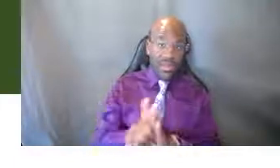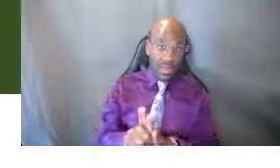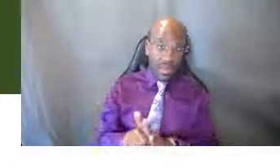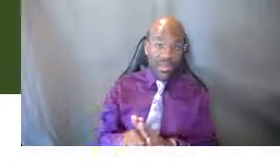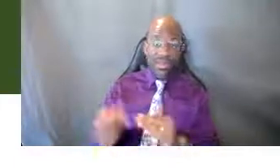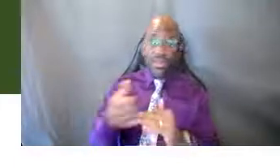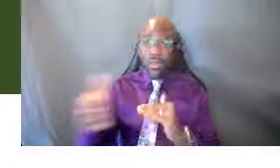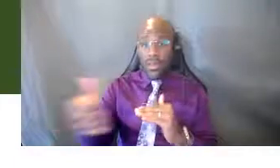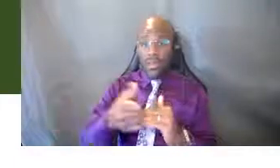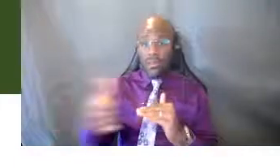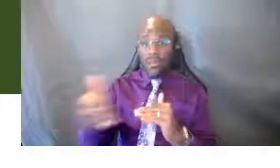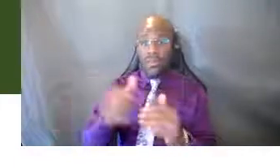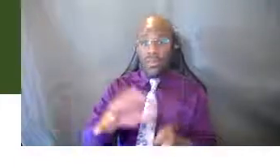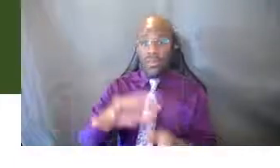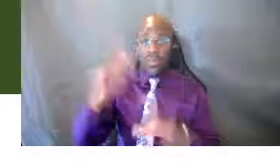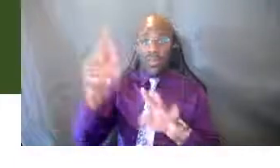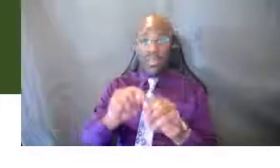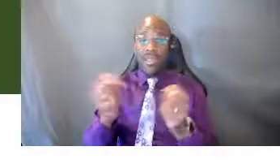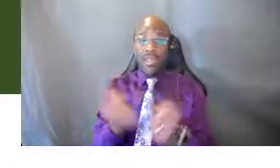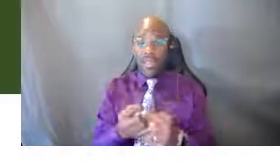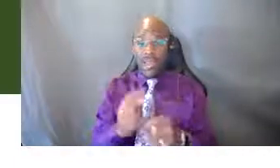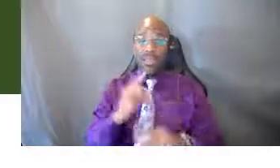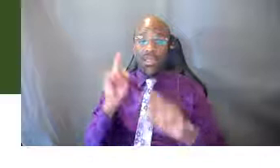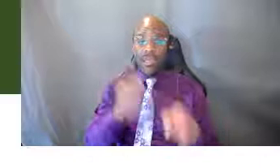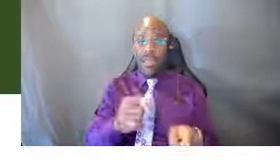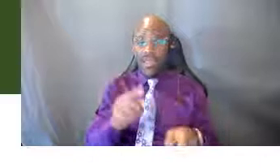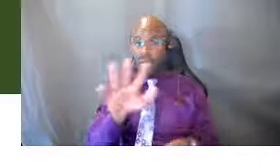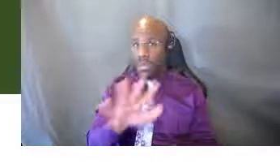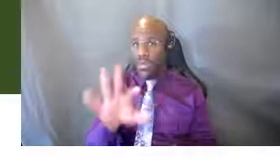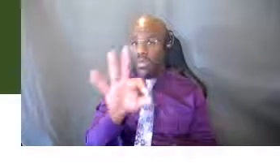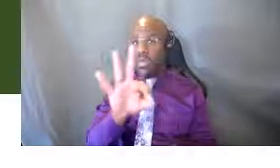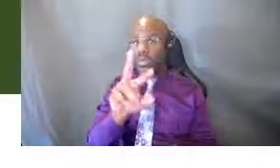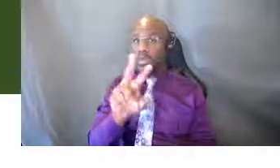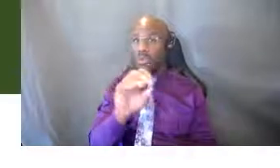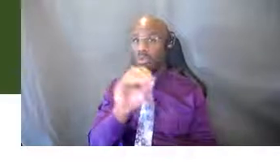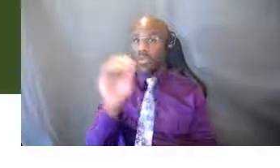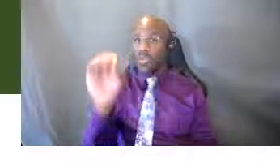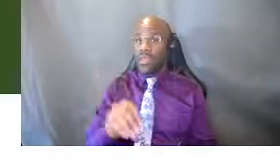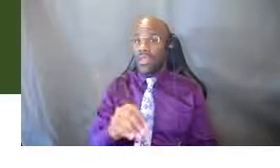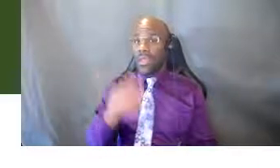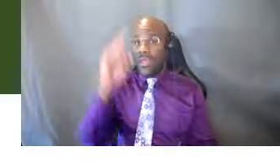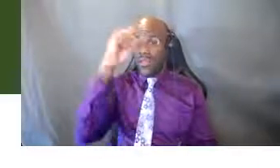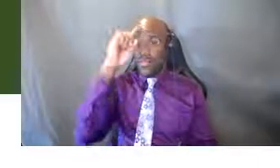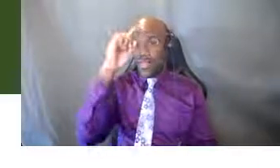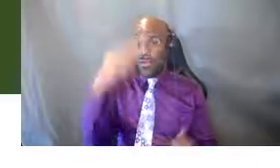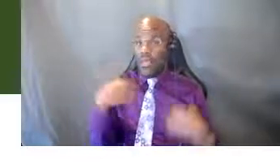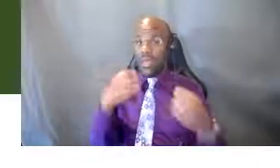able to respond to 92% of mental health crisis calls in under 30